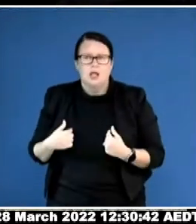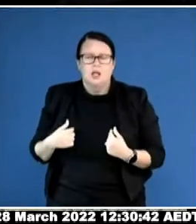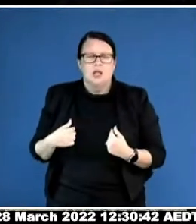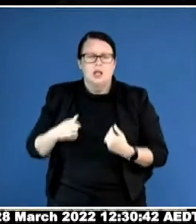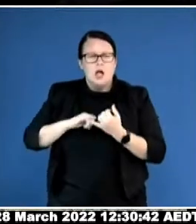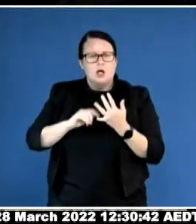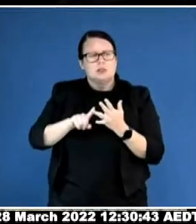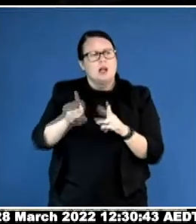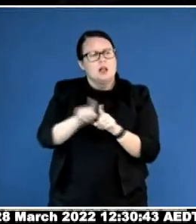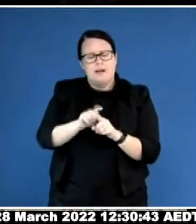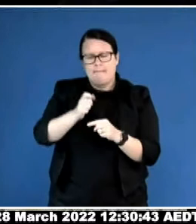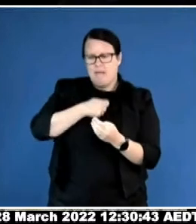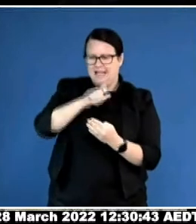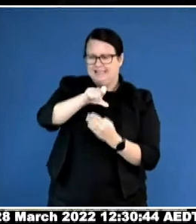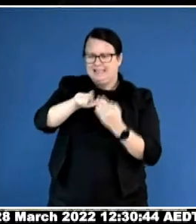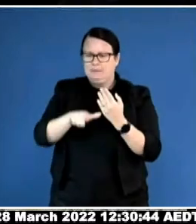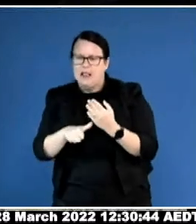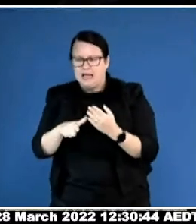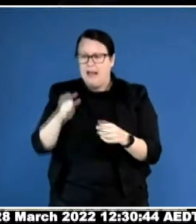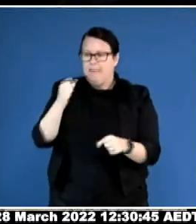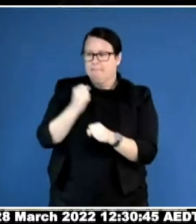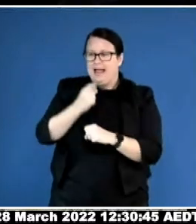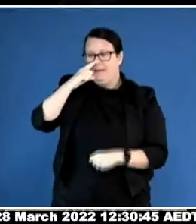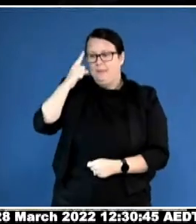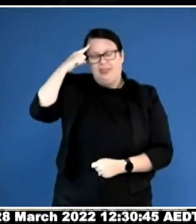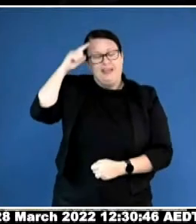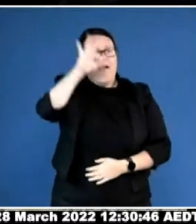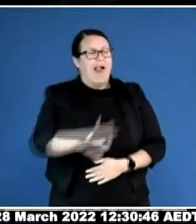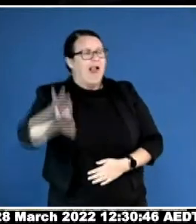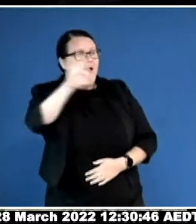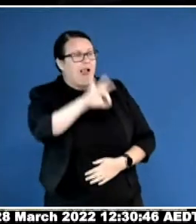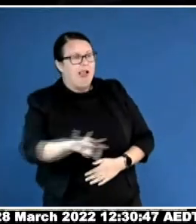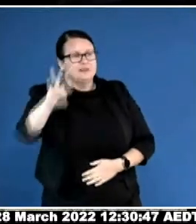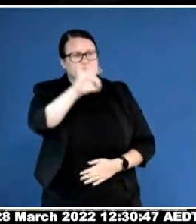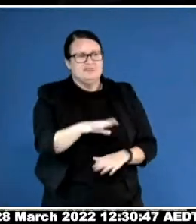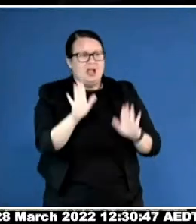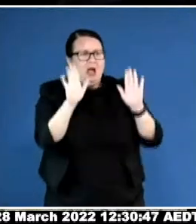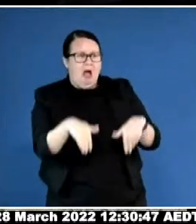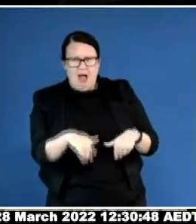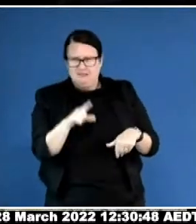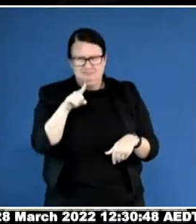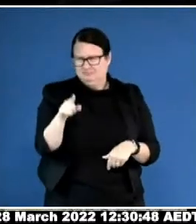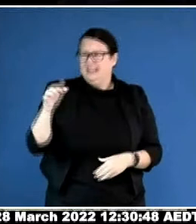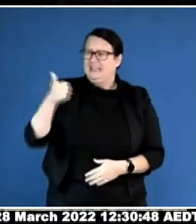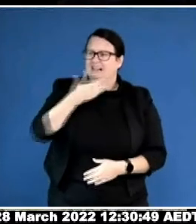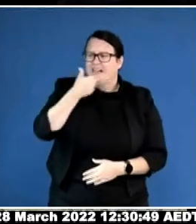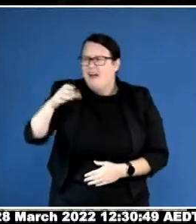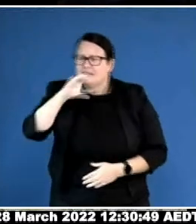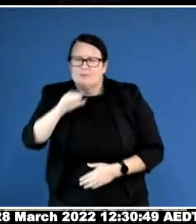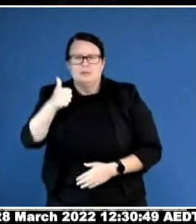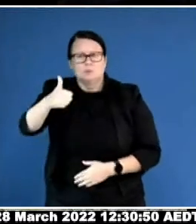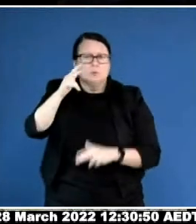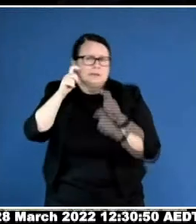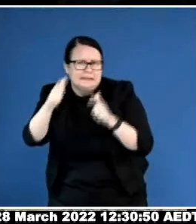became, the rose-colored glasses, where all of the red flags all of a sudden just look like flags and everybody ignores them. It's